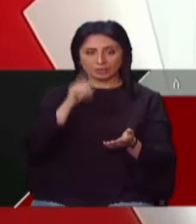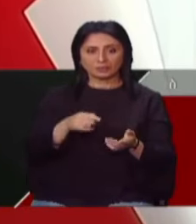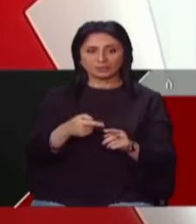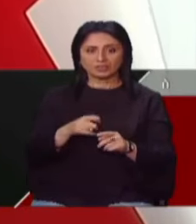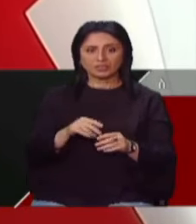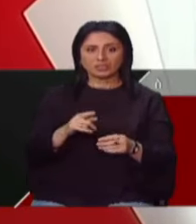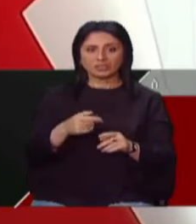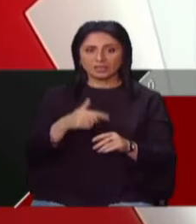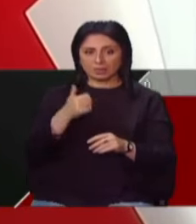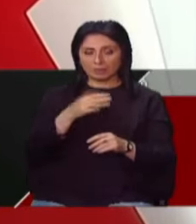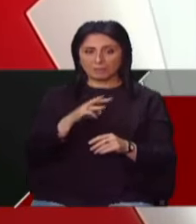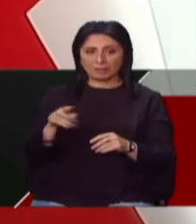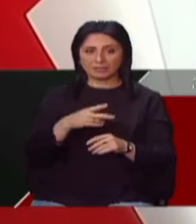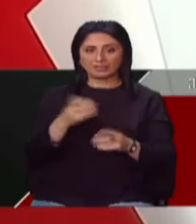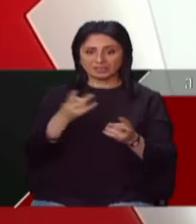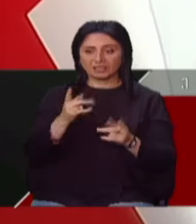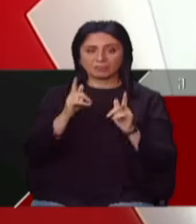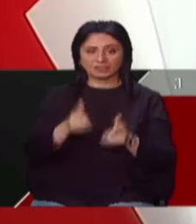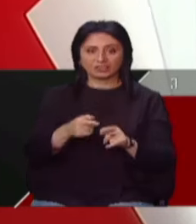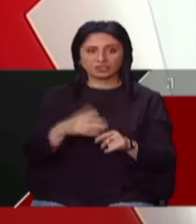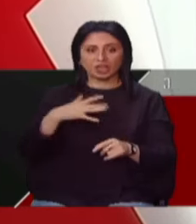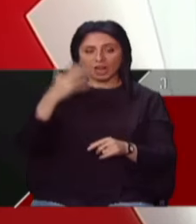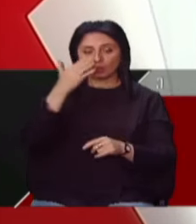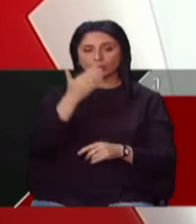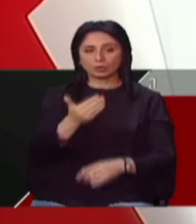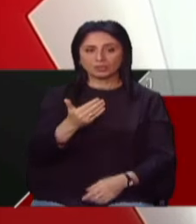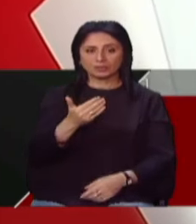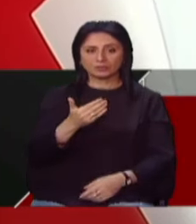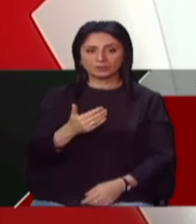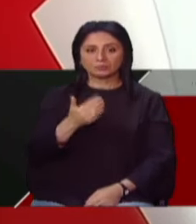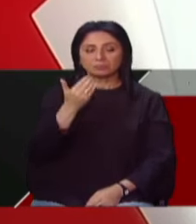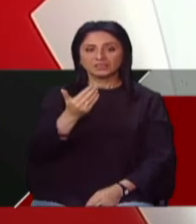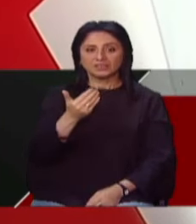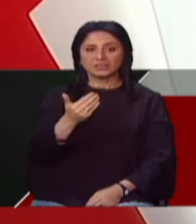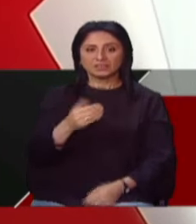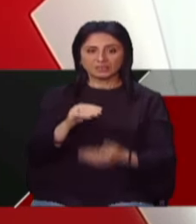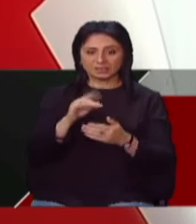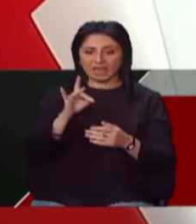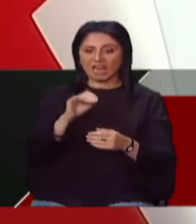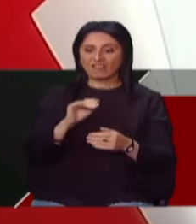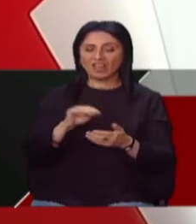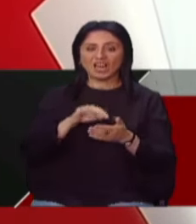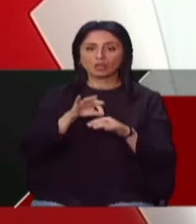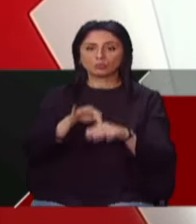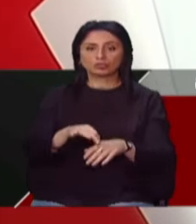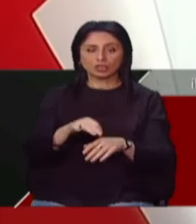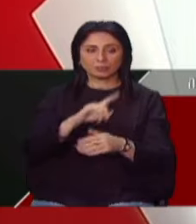out Premier Tanahel Mosera Sajiroz, the Cartulus service referendum is Chatarabis and